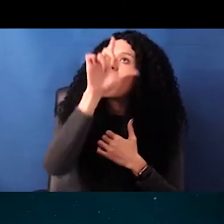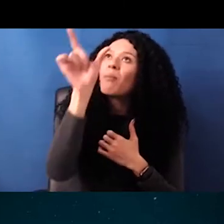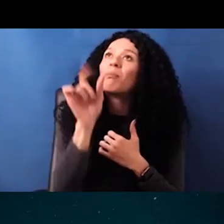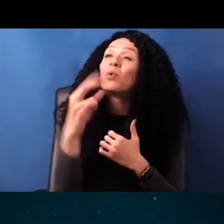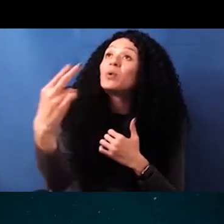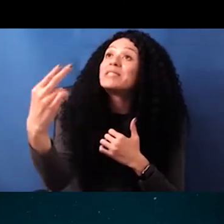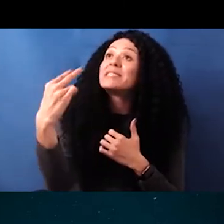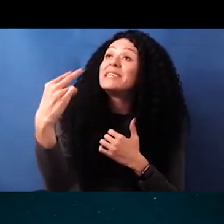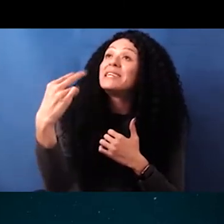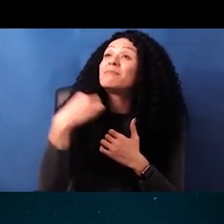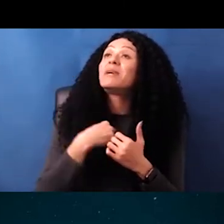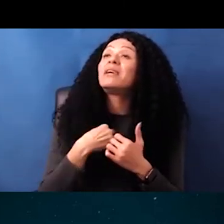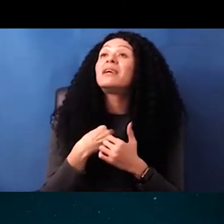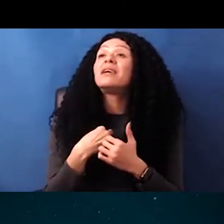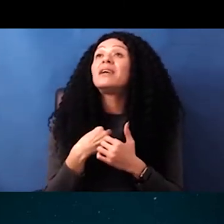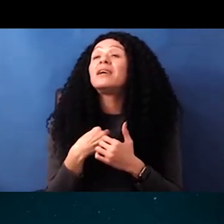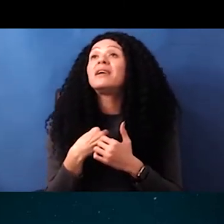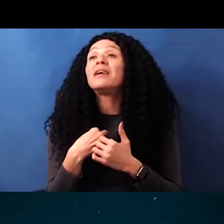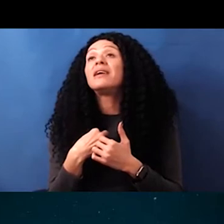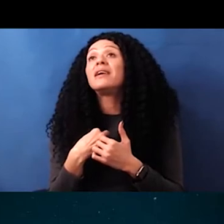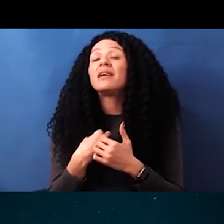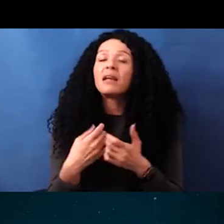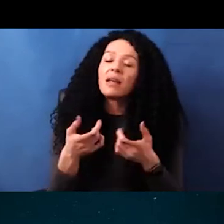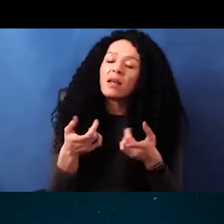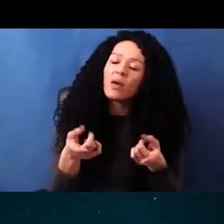the moon sees me.